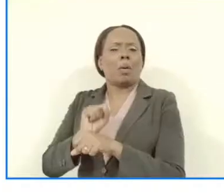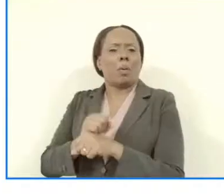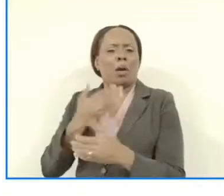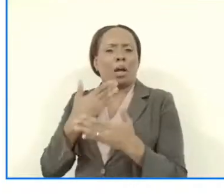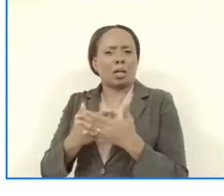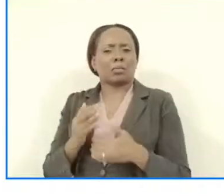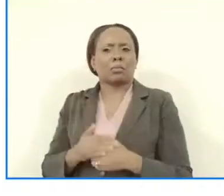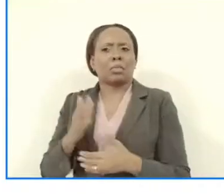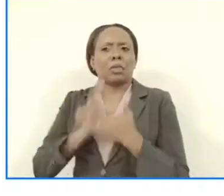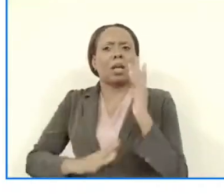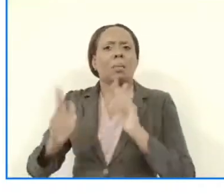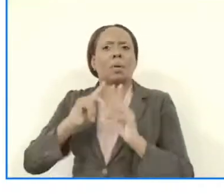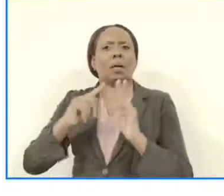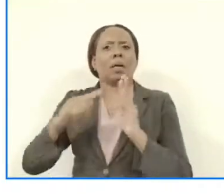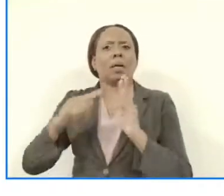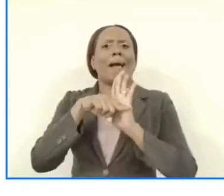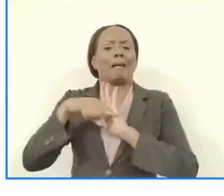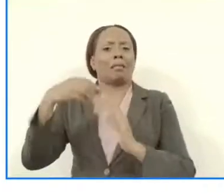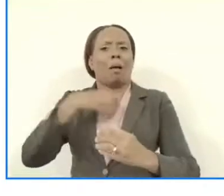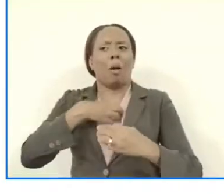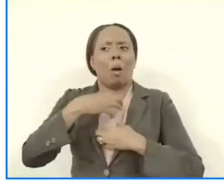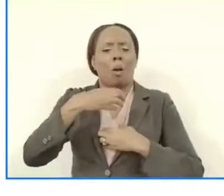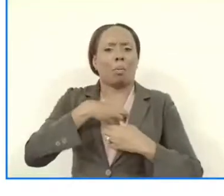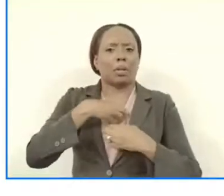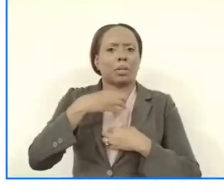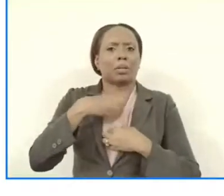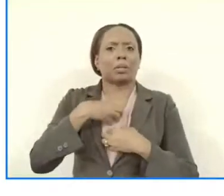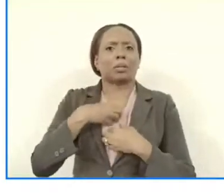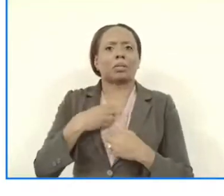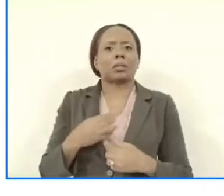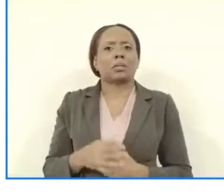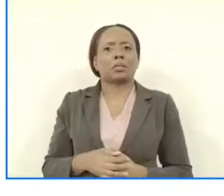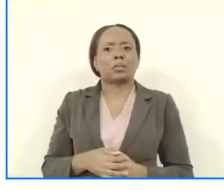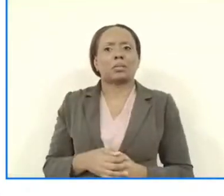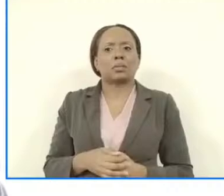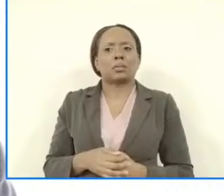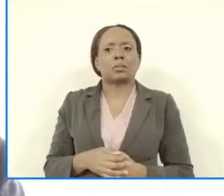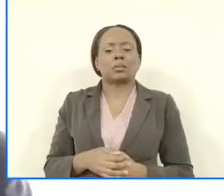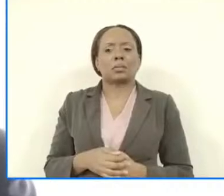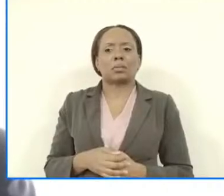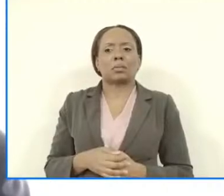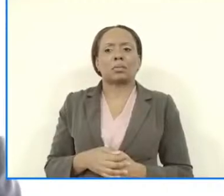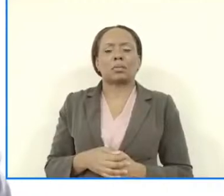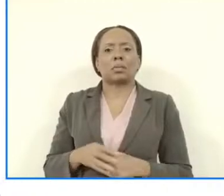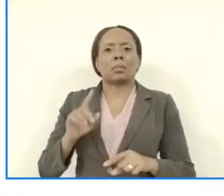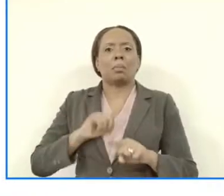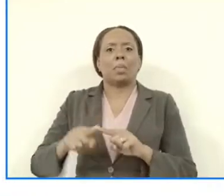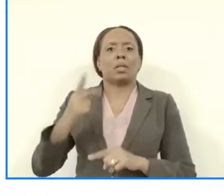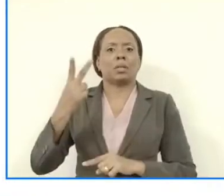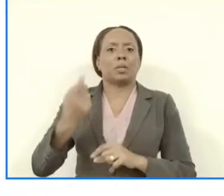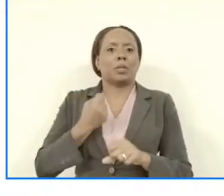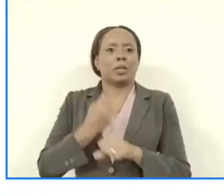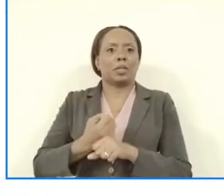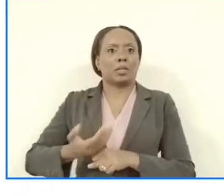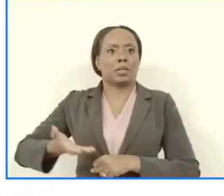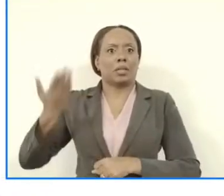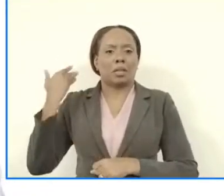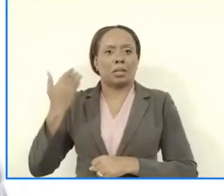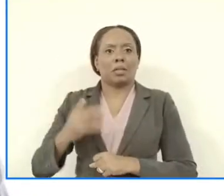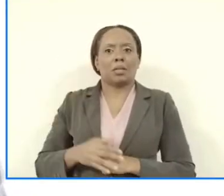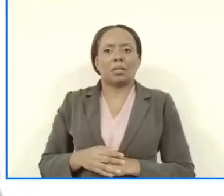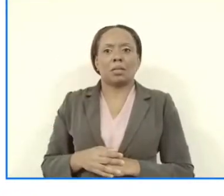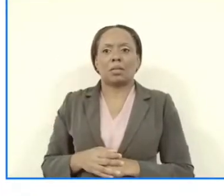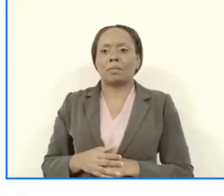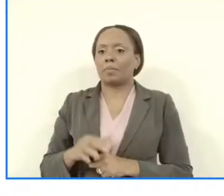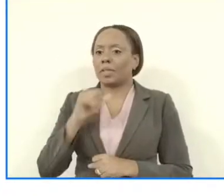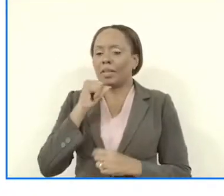negative complaints, that notwithstanding, but appreciate that 2 years ago, we had half of the generation capacity that we have.